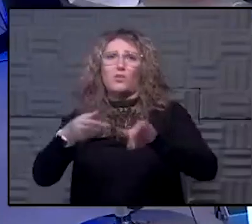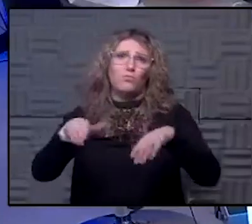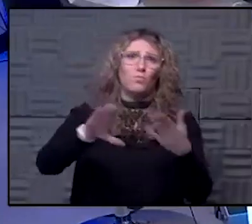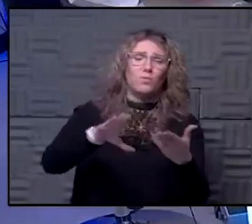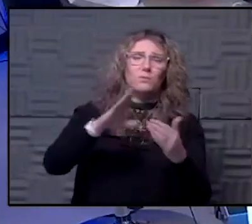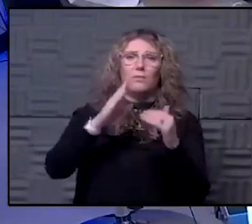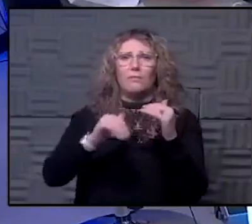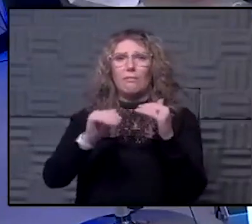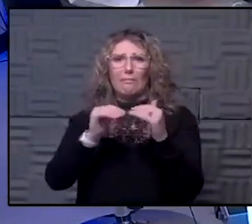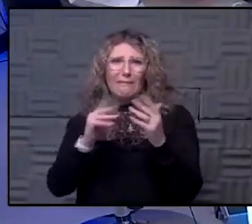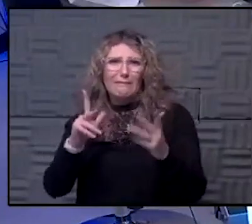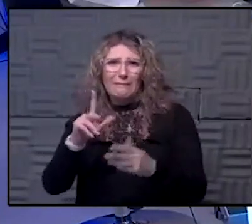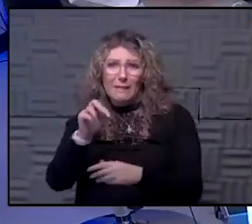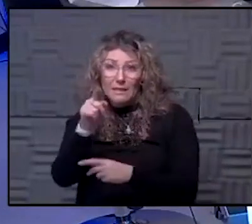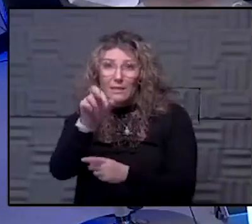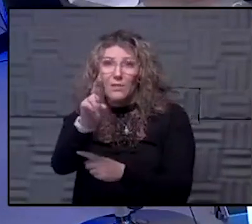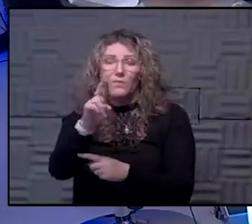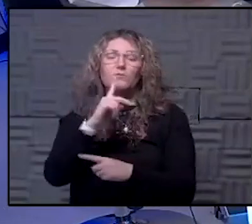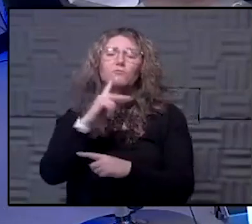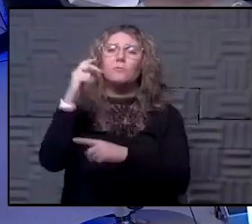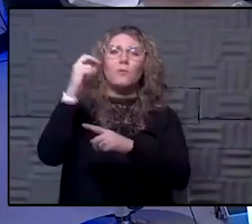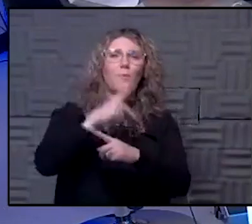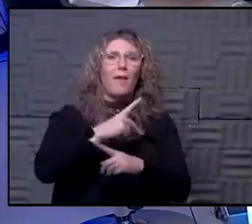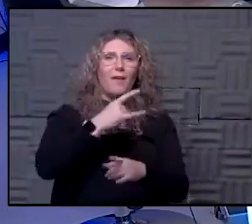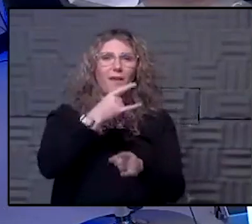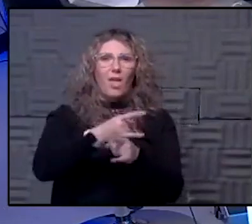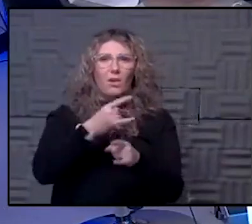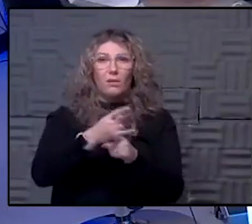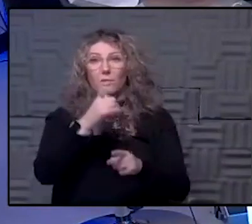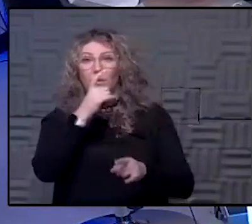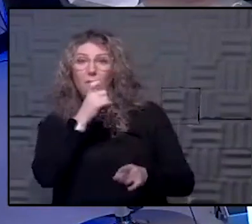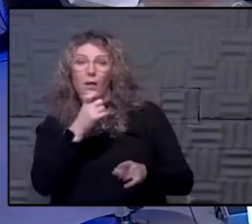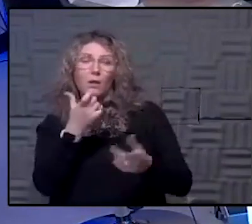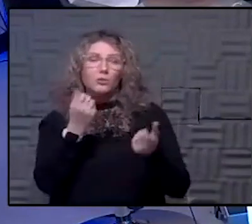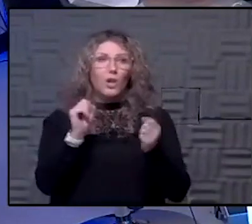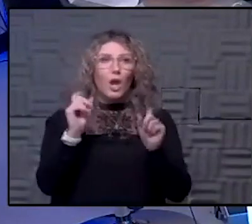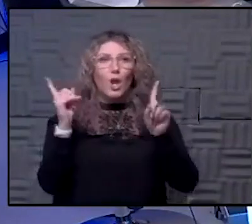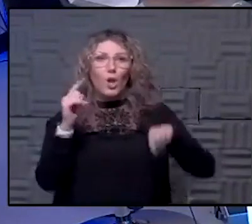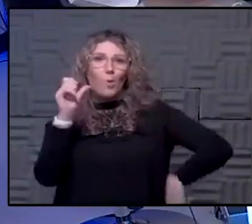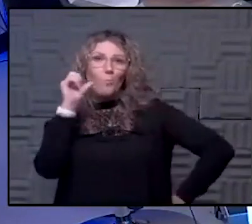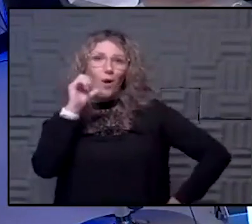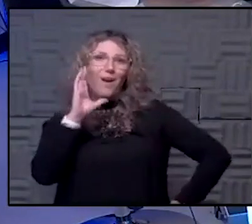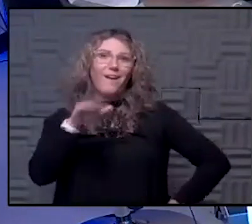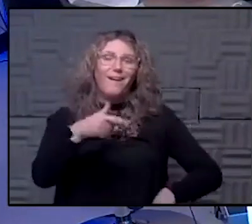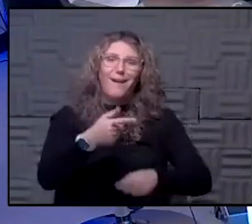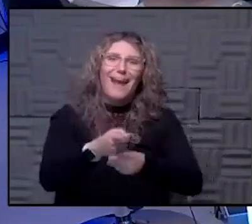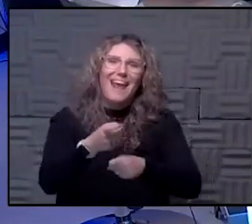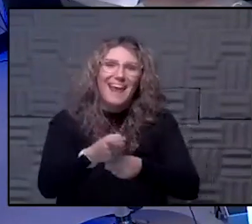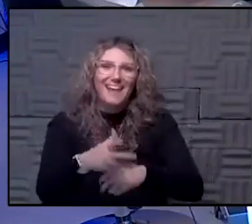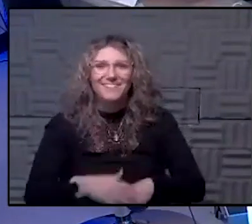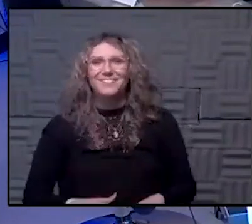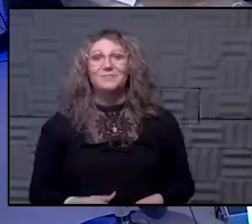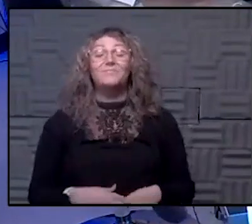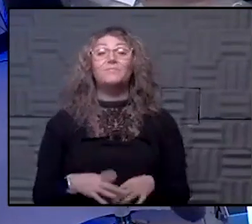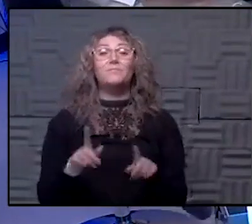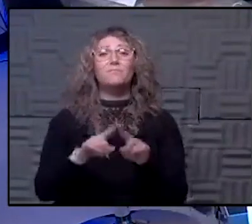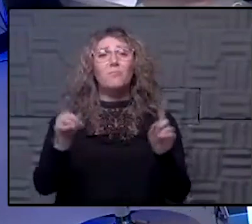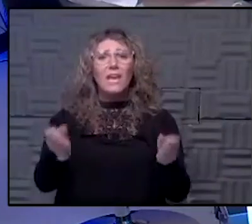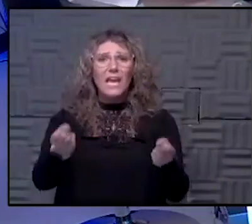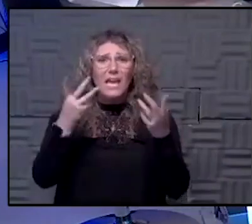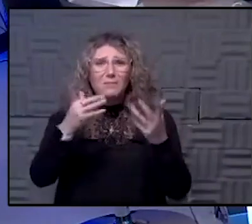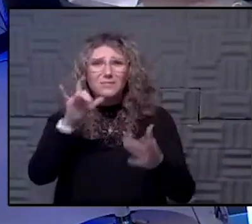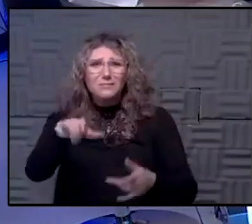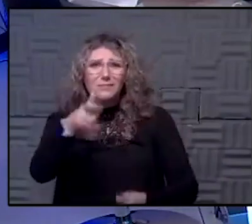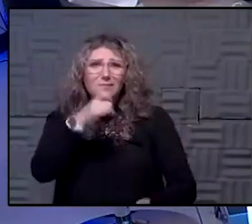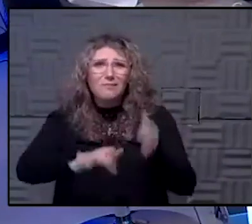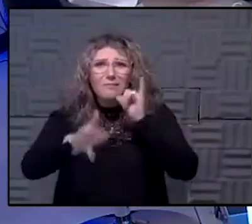patients. So let's kind of head back to alcohol for just a minute. Not that I'm trying to go to the bar or anything, but how much do you have to